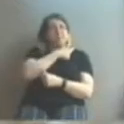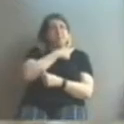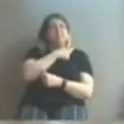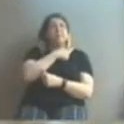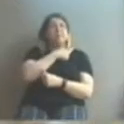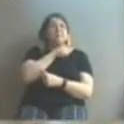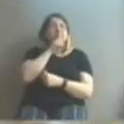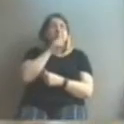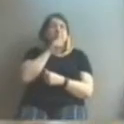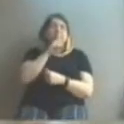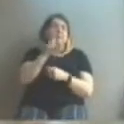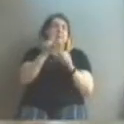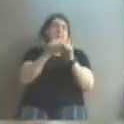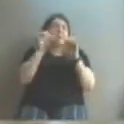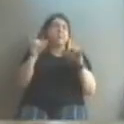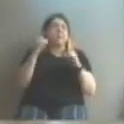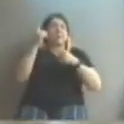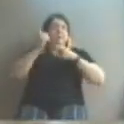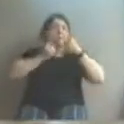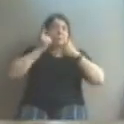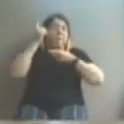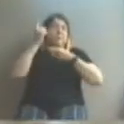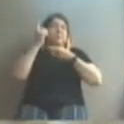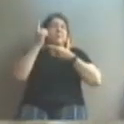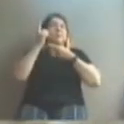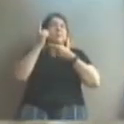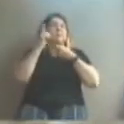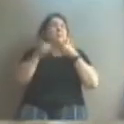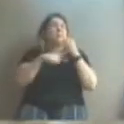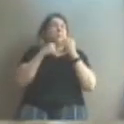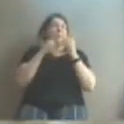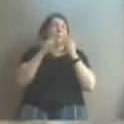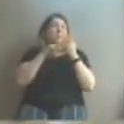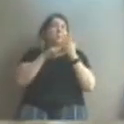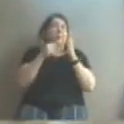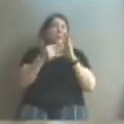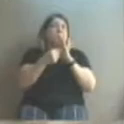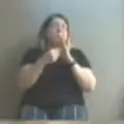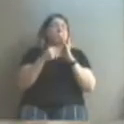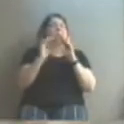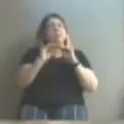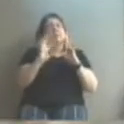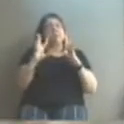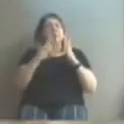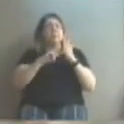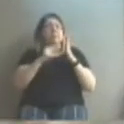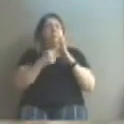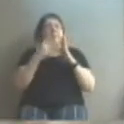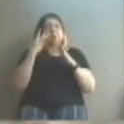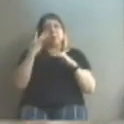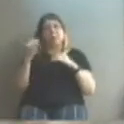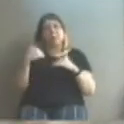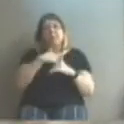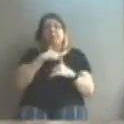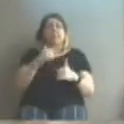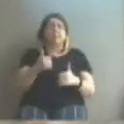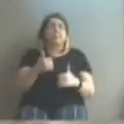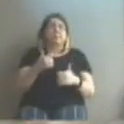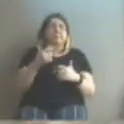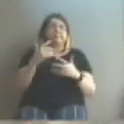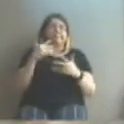been real systemic thinking, and that systemic thinking has been around what's our purpose? That clarity of purpose, why are we existing?